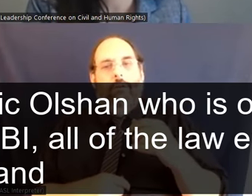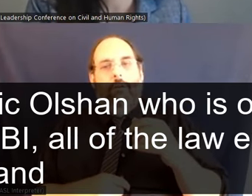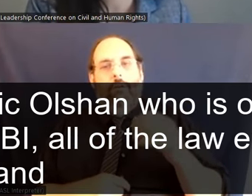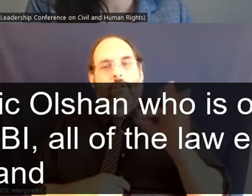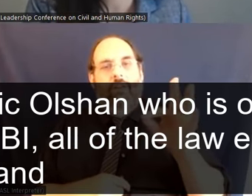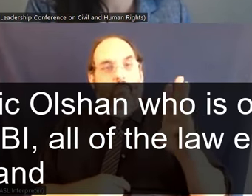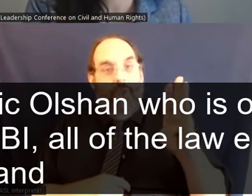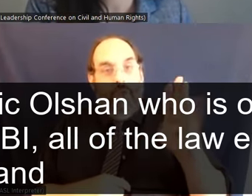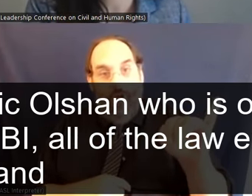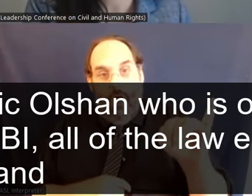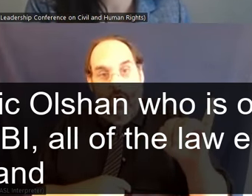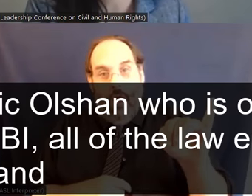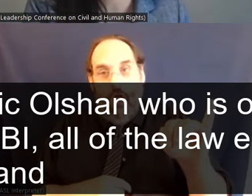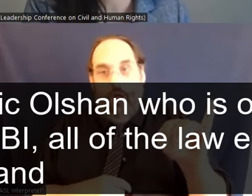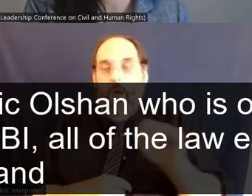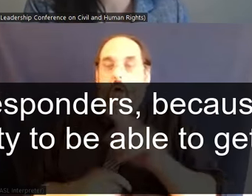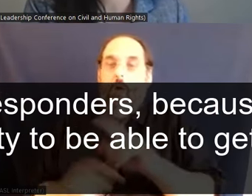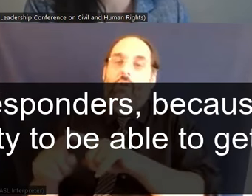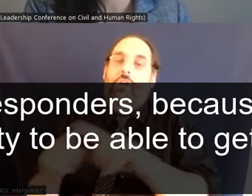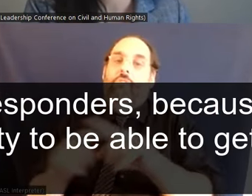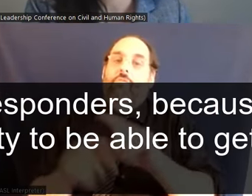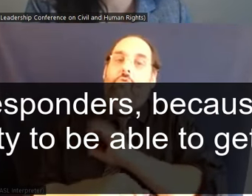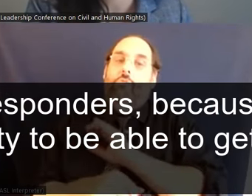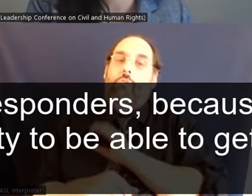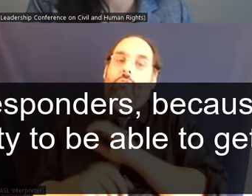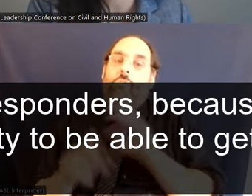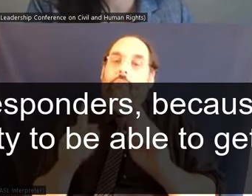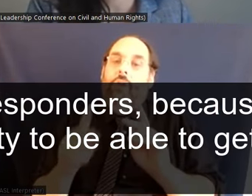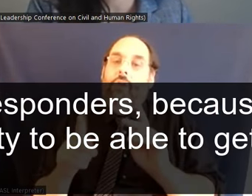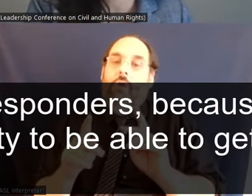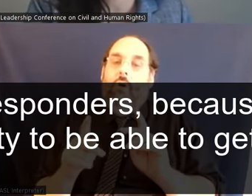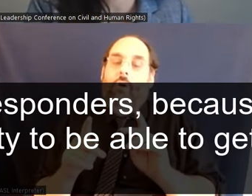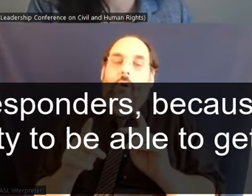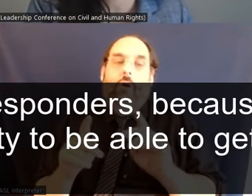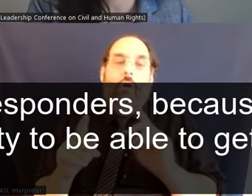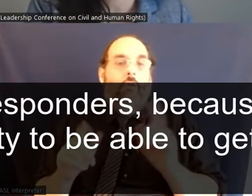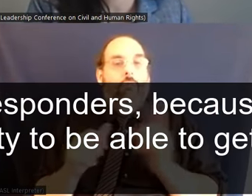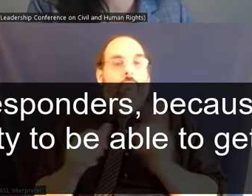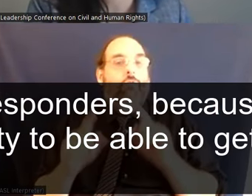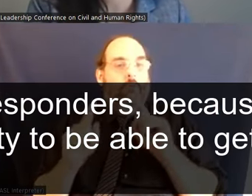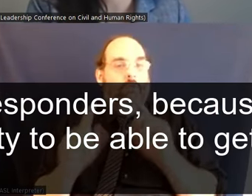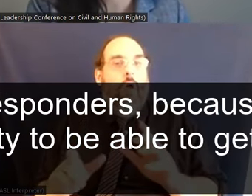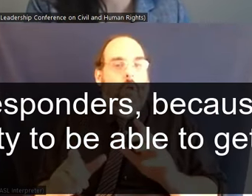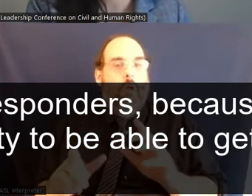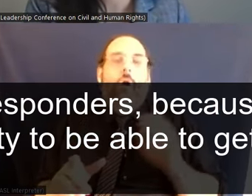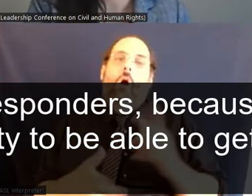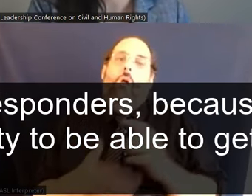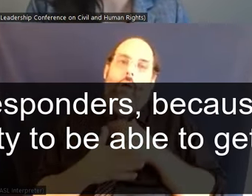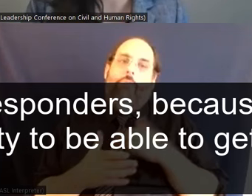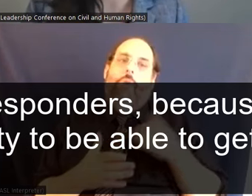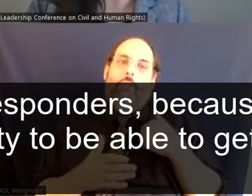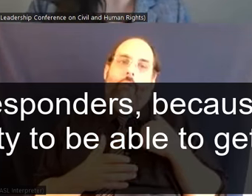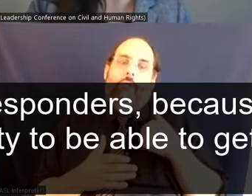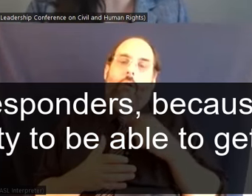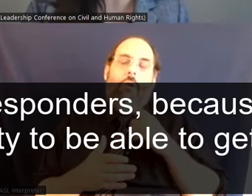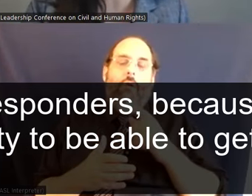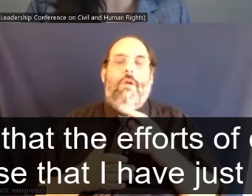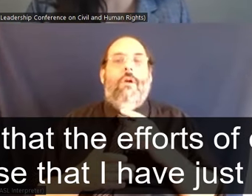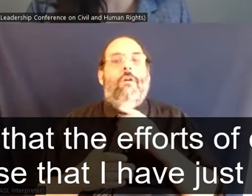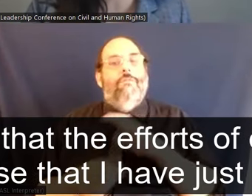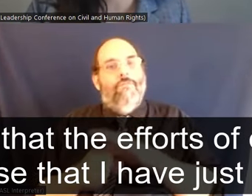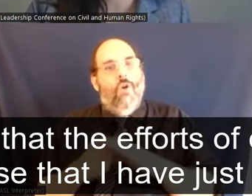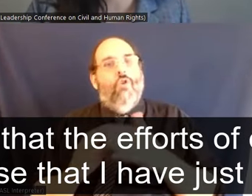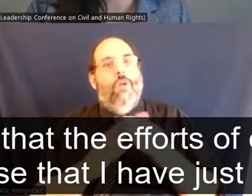all of the law enforcement personnel and special responders, because it took a community to be able to get